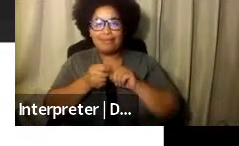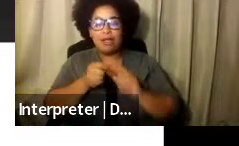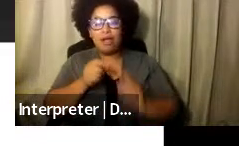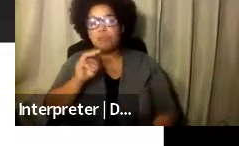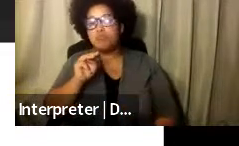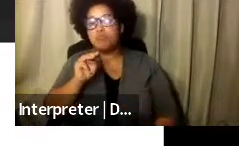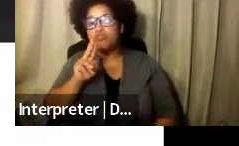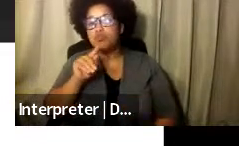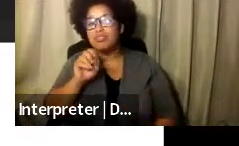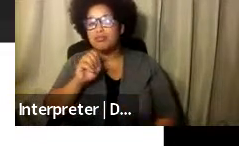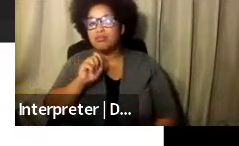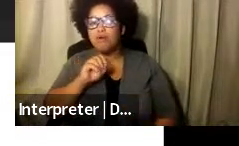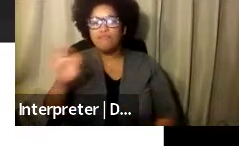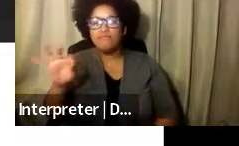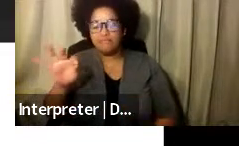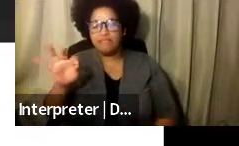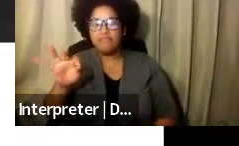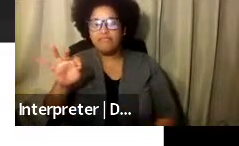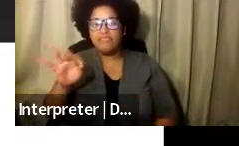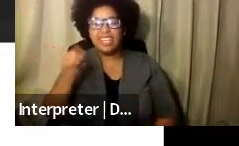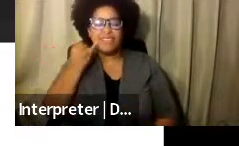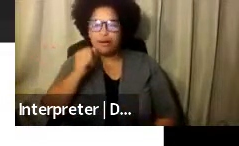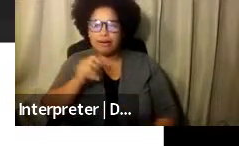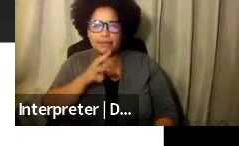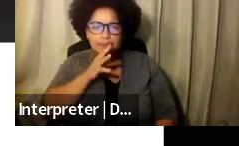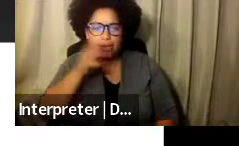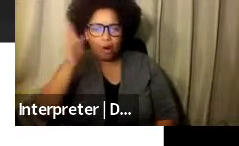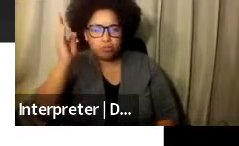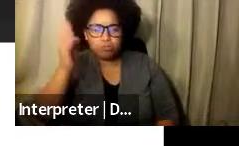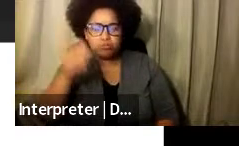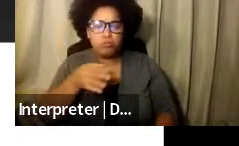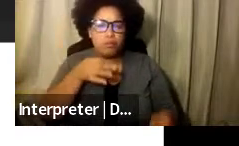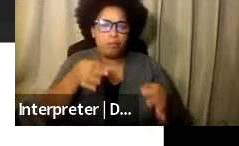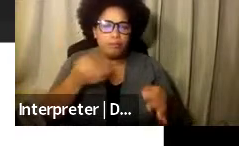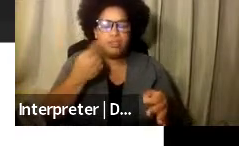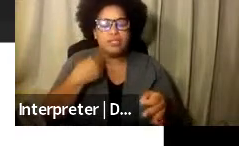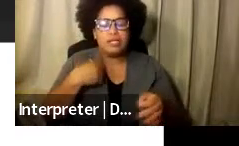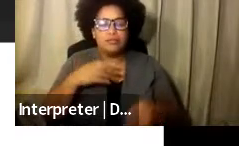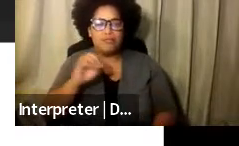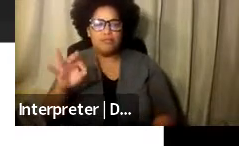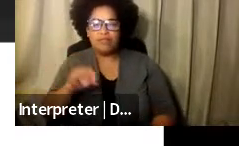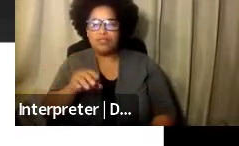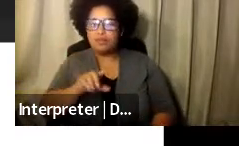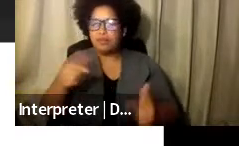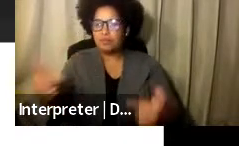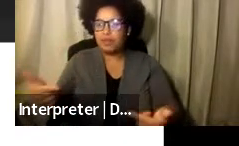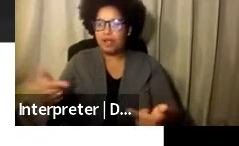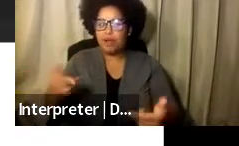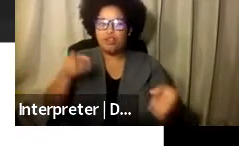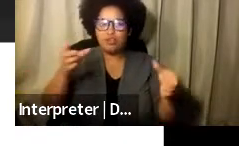turn it over to our Public Health Director, Kimmy Watkins-Tart.